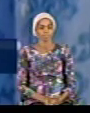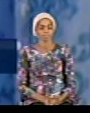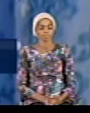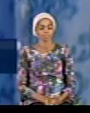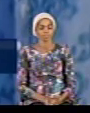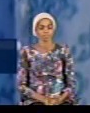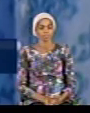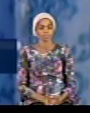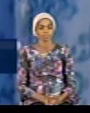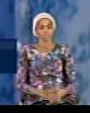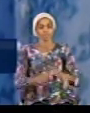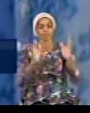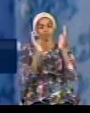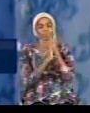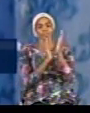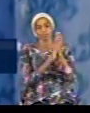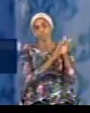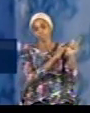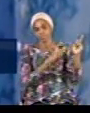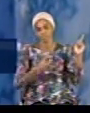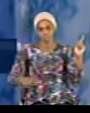Praise the Lord.